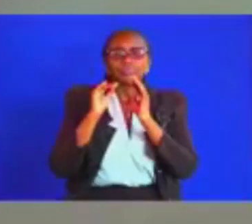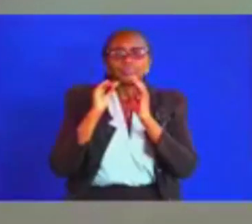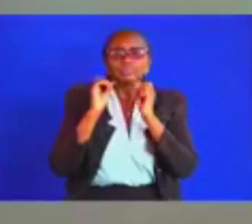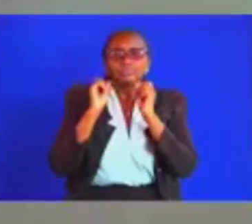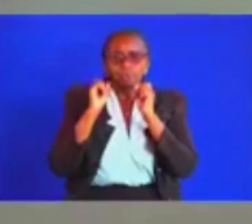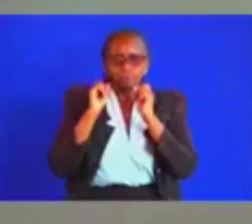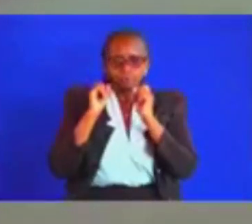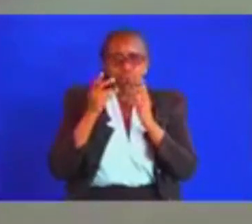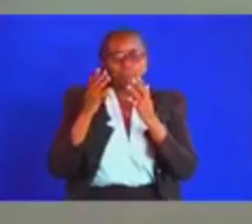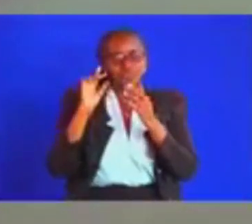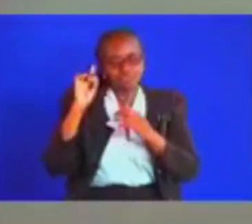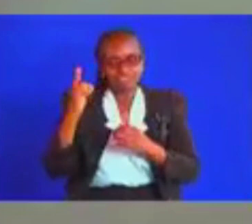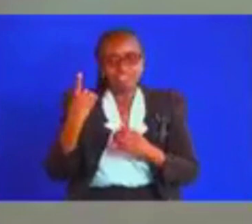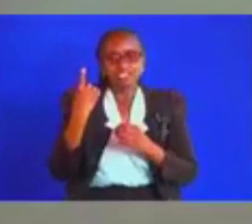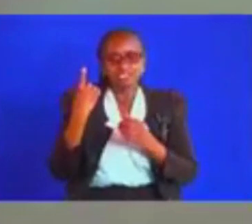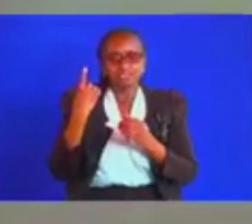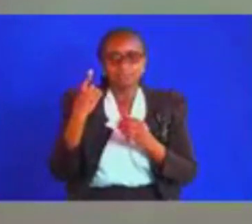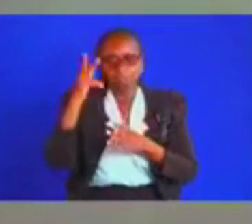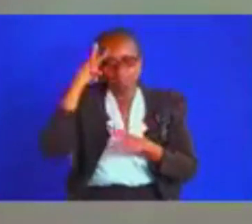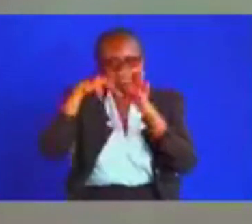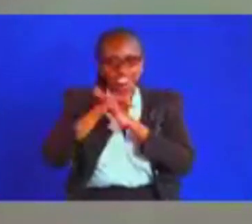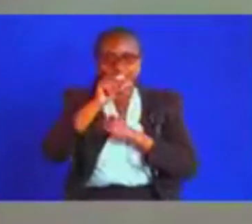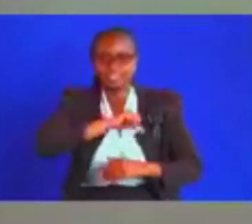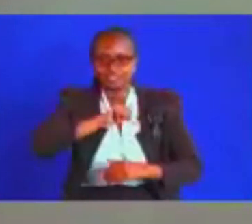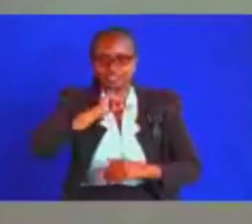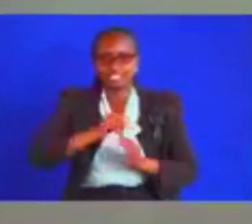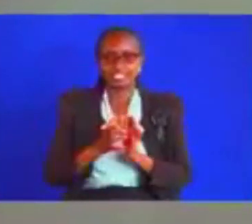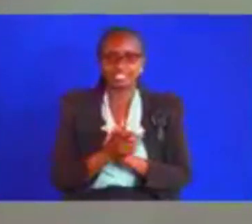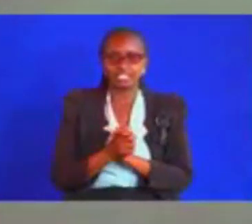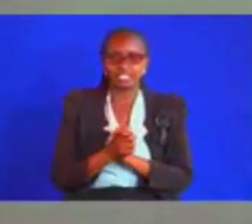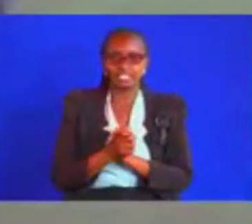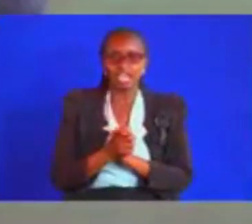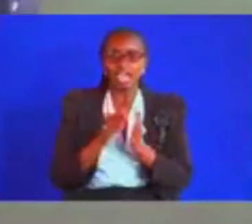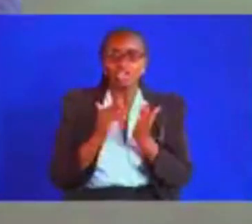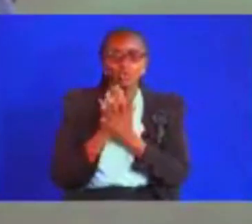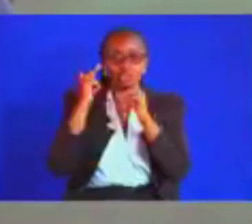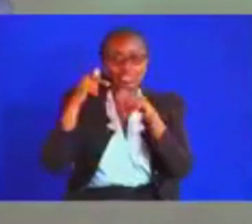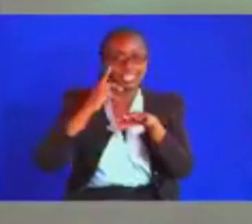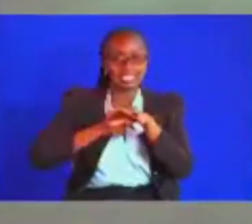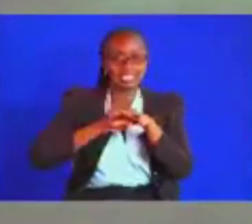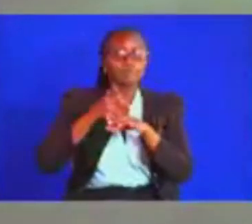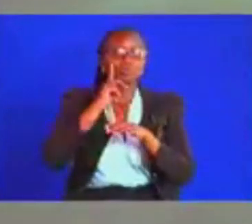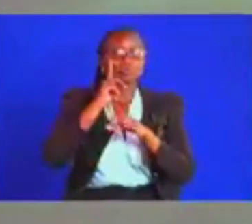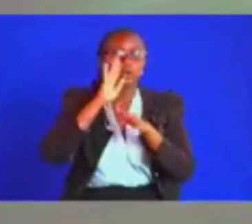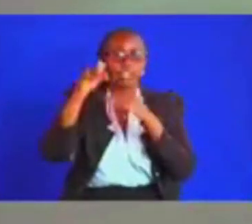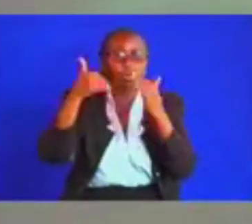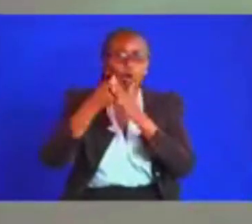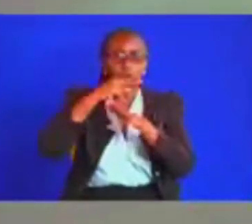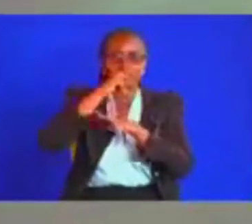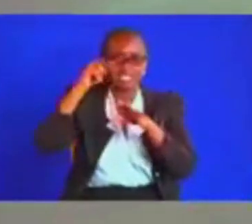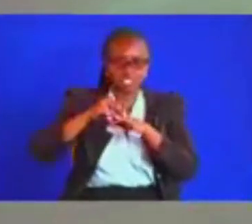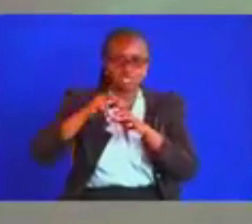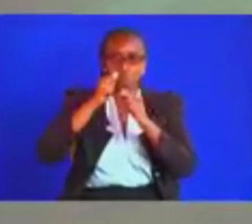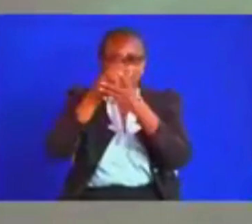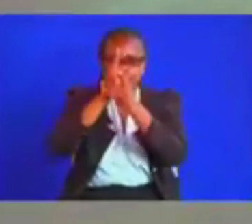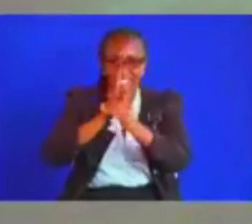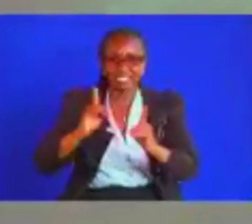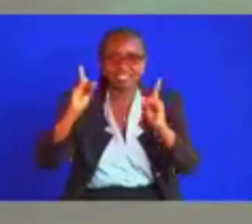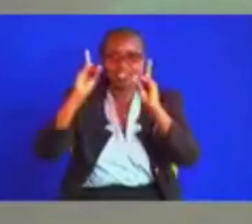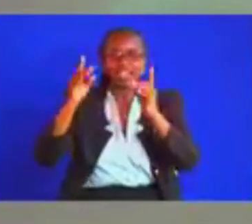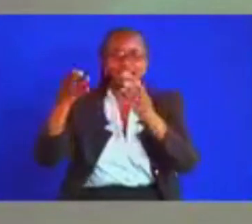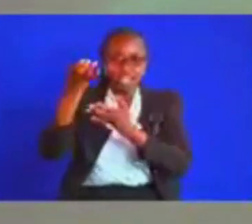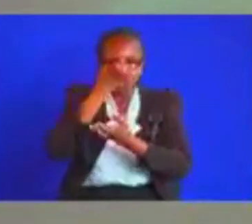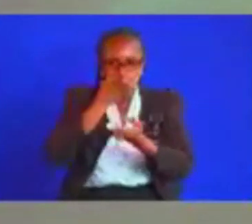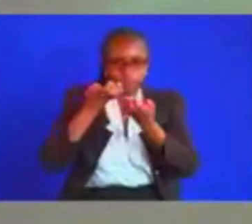a prophetic advantage. By this time tomorrow, and a whole nation was redeemed economically.